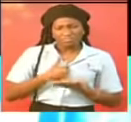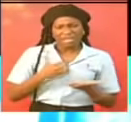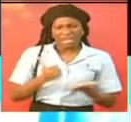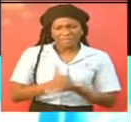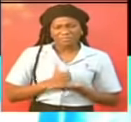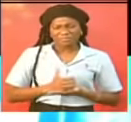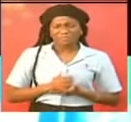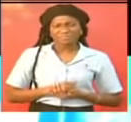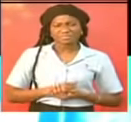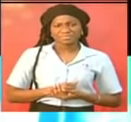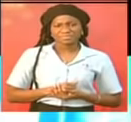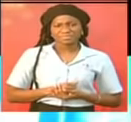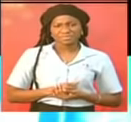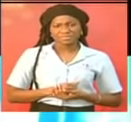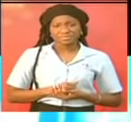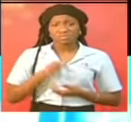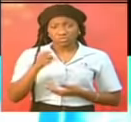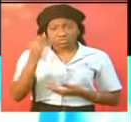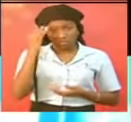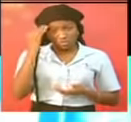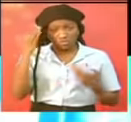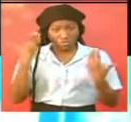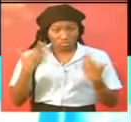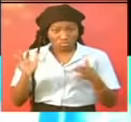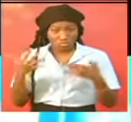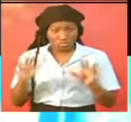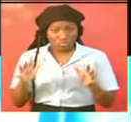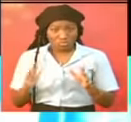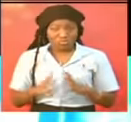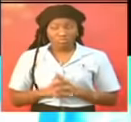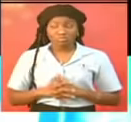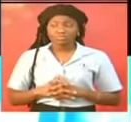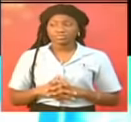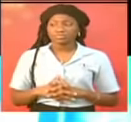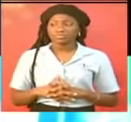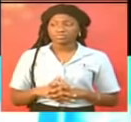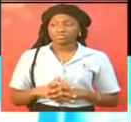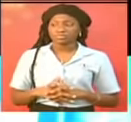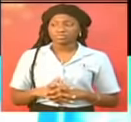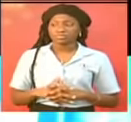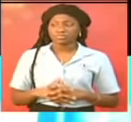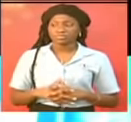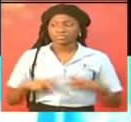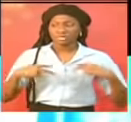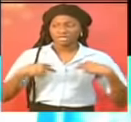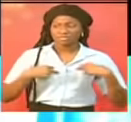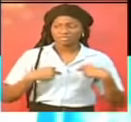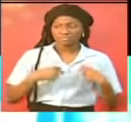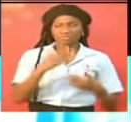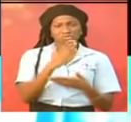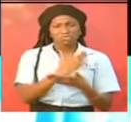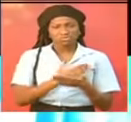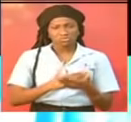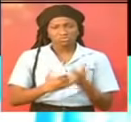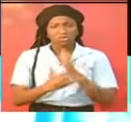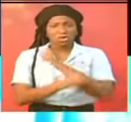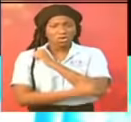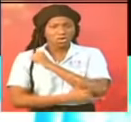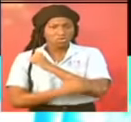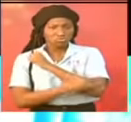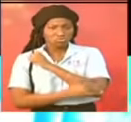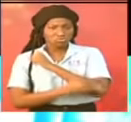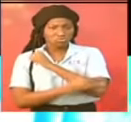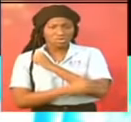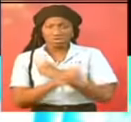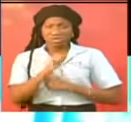you would be aware by now that it was reported that Canada and some other countries are not recognizing the Sinopharm